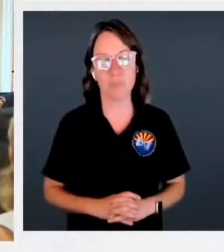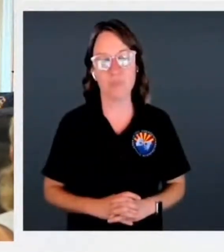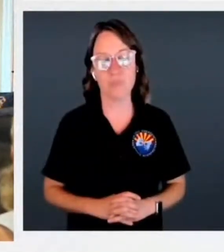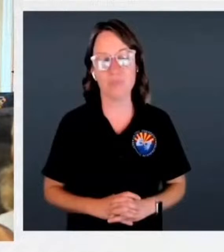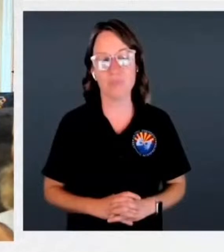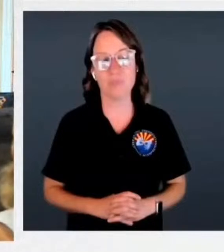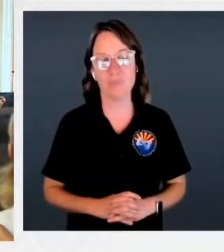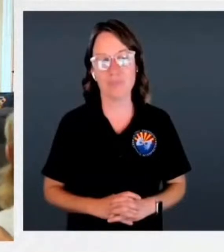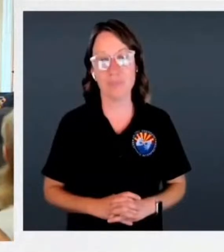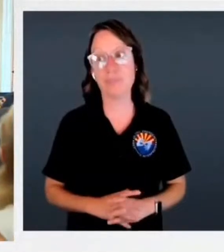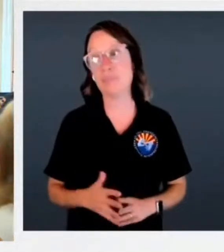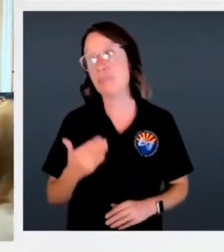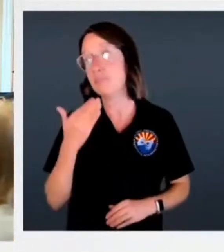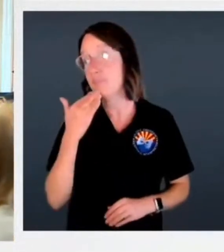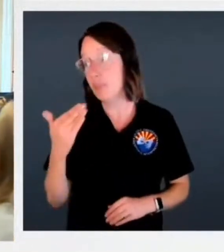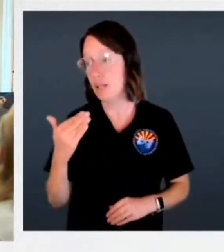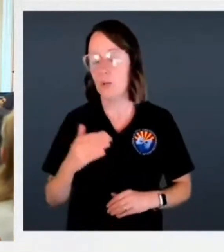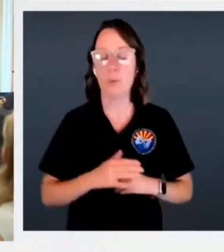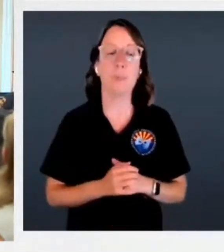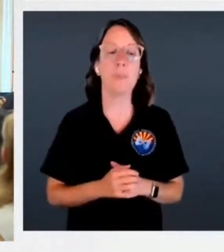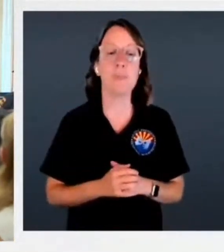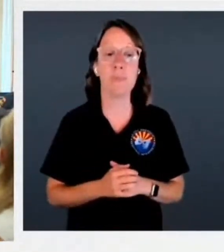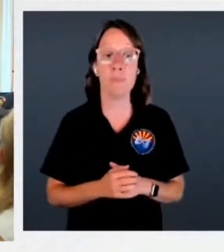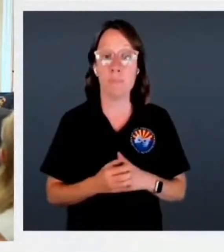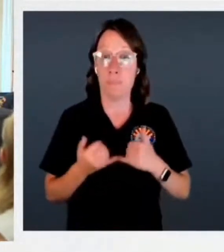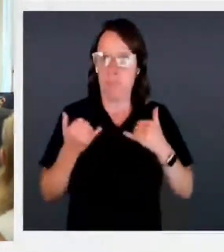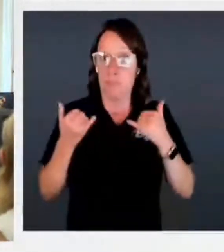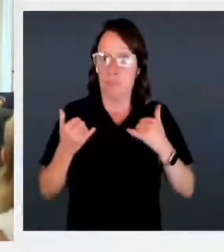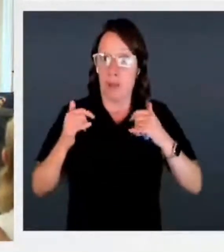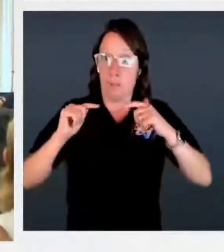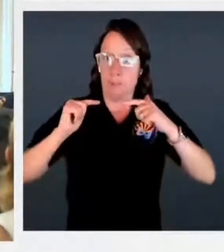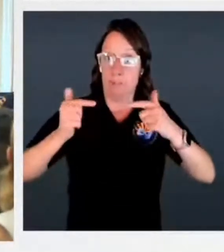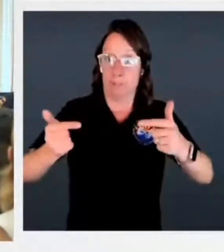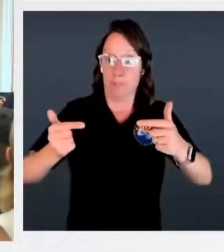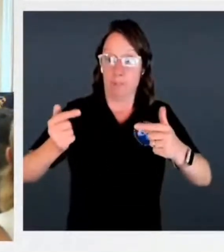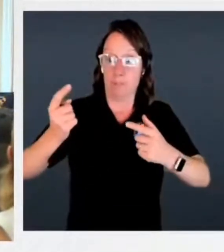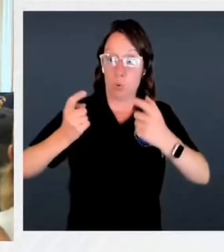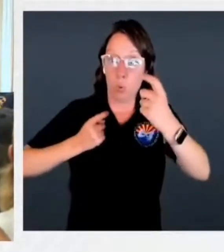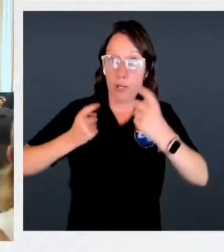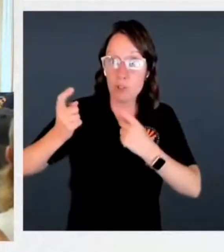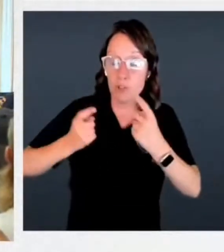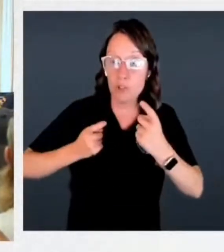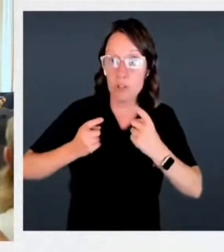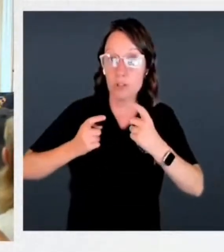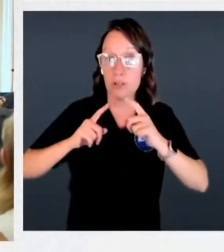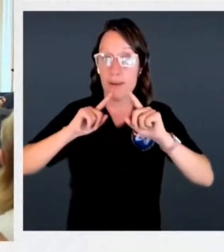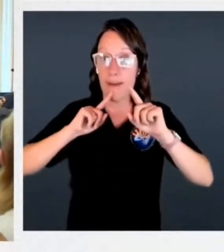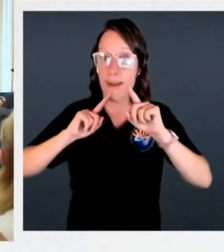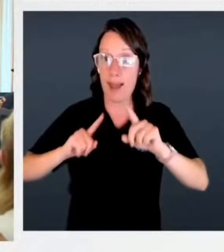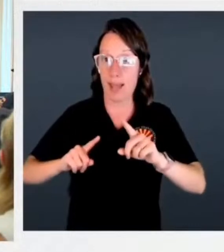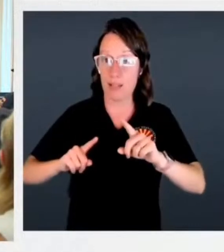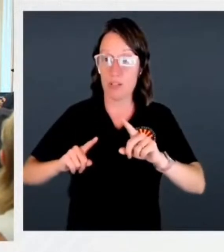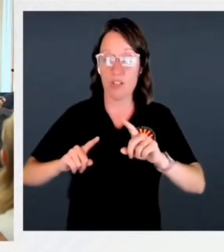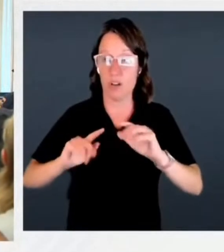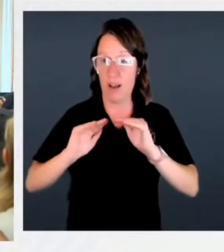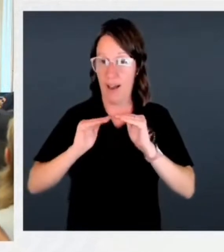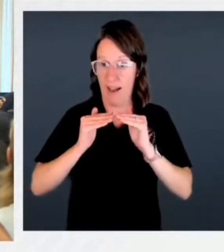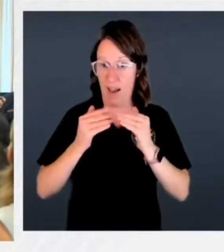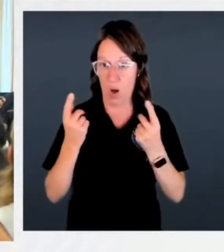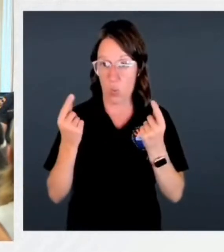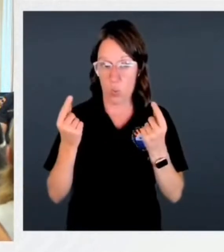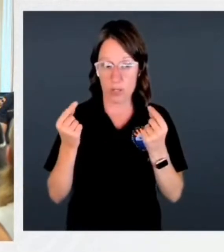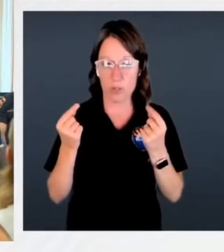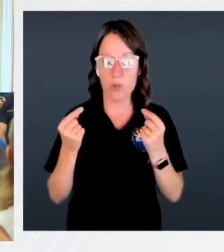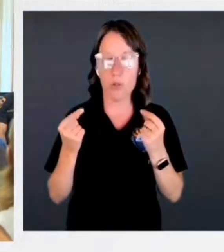Thank you for that, Chiefs. Now we're going to enter our question and answer, and how we'd like to organize it is we're going to get a public information officer to run